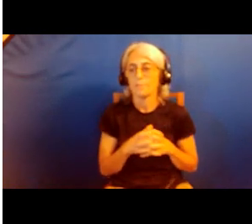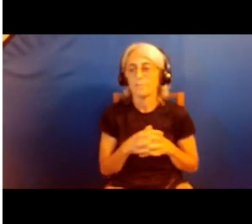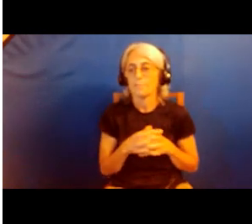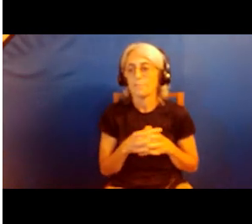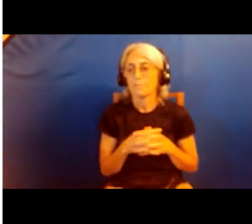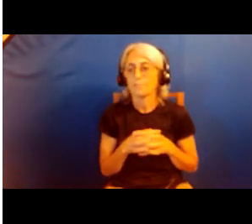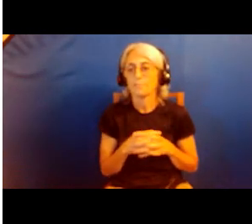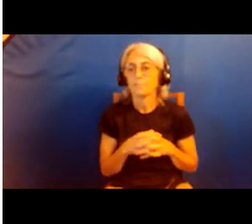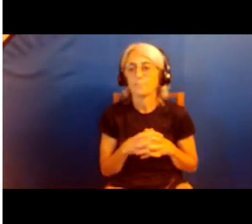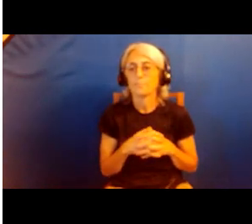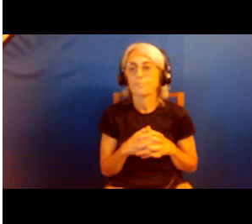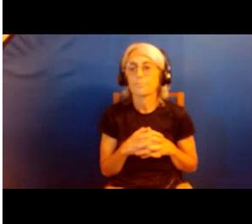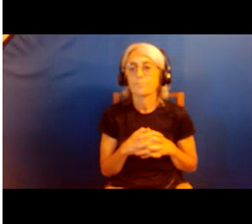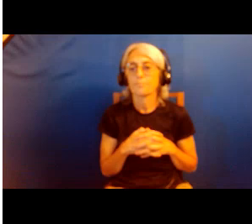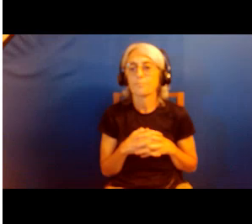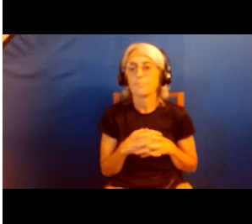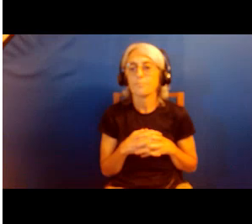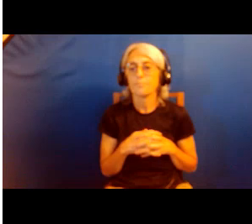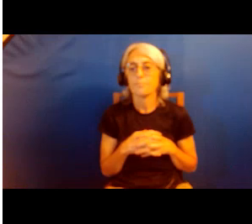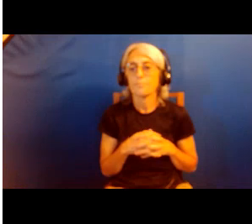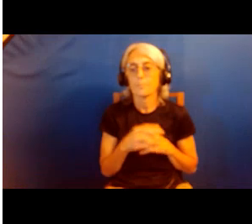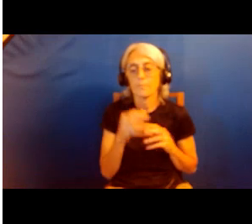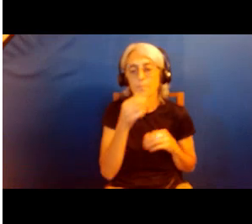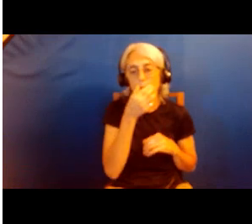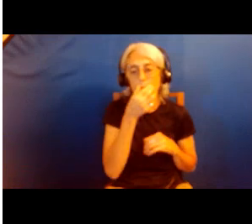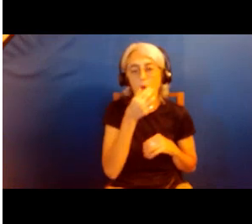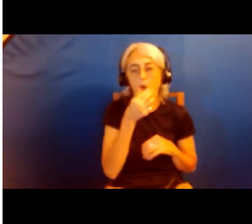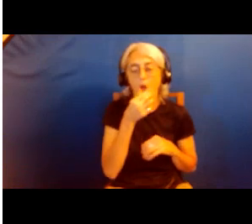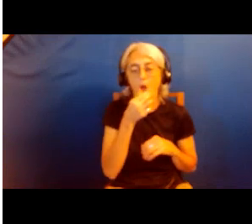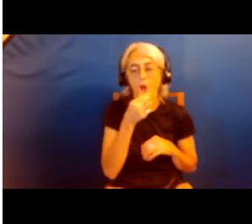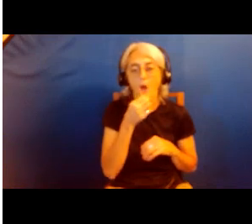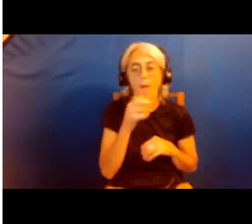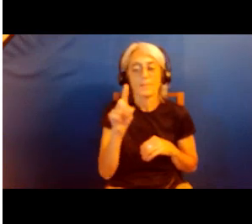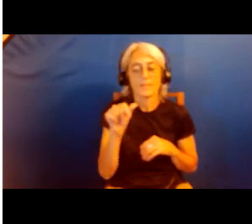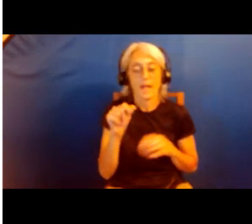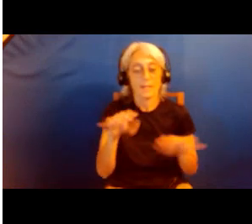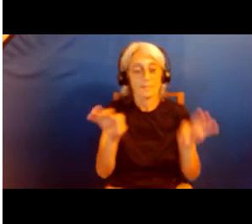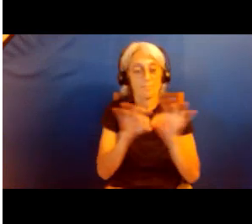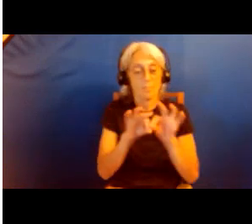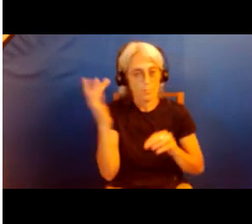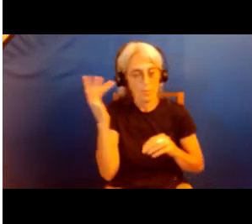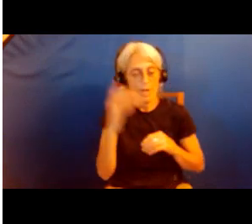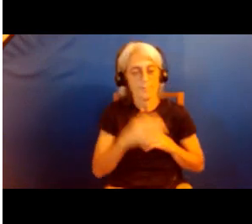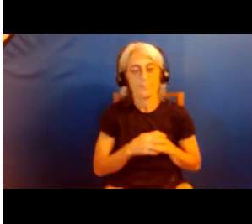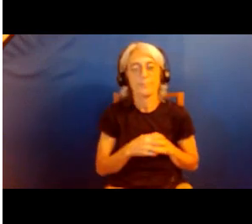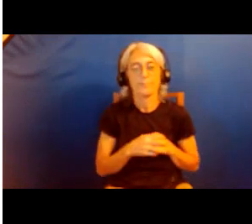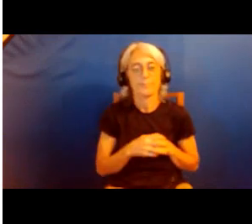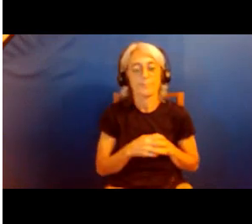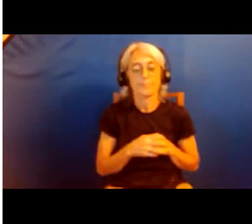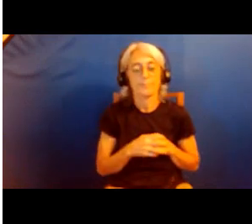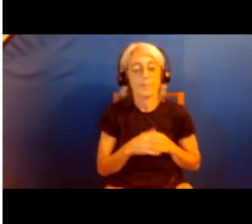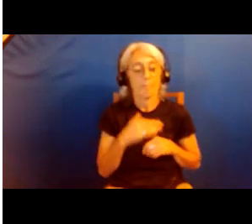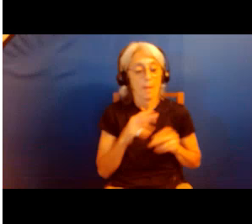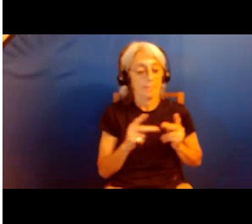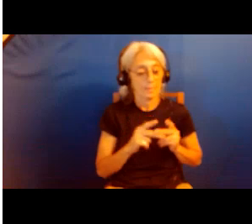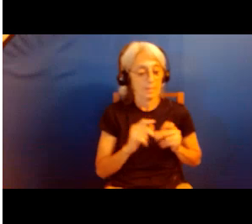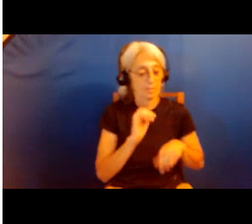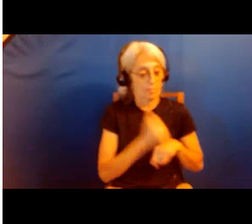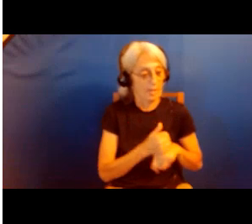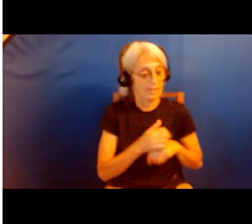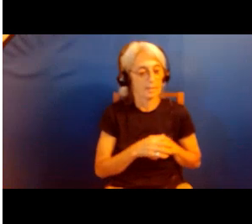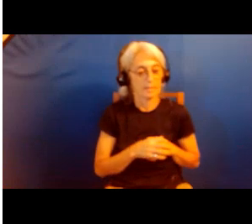So I wanted to spend a moment and just talk about the importance of data. So when this position was created, it was created under the pretense